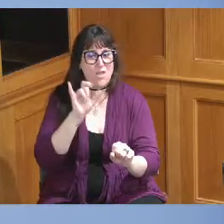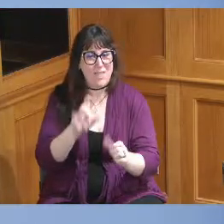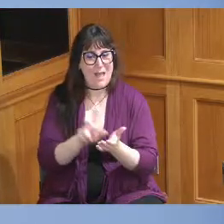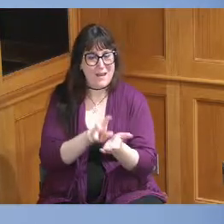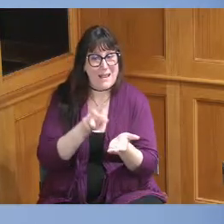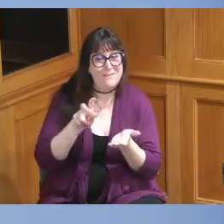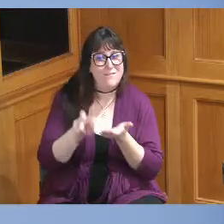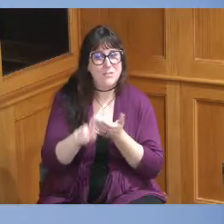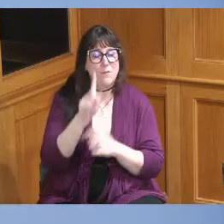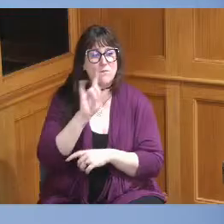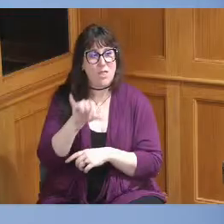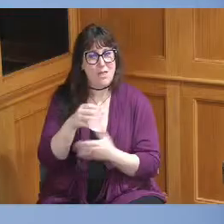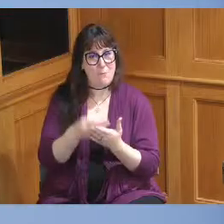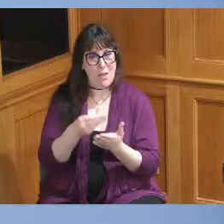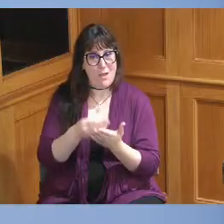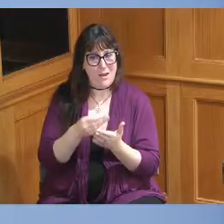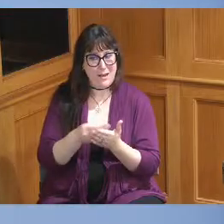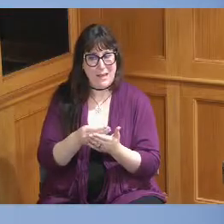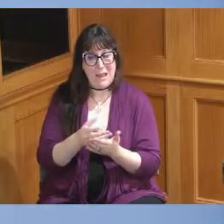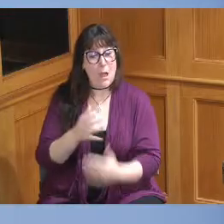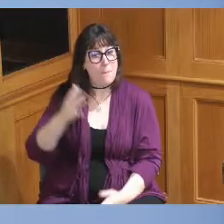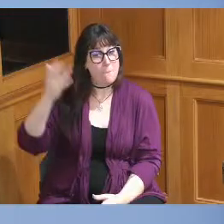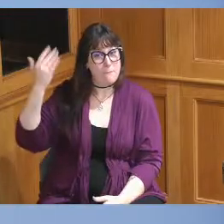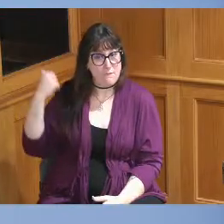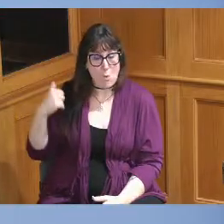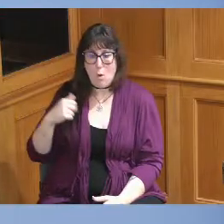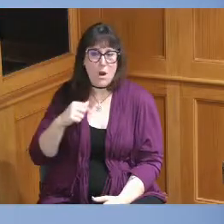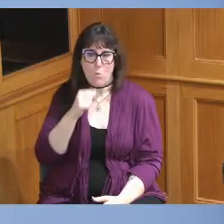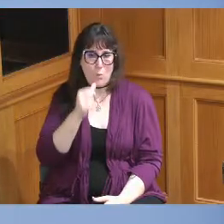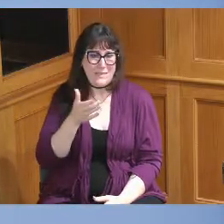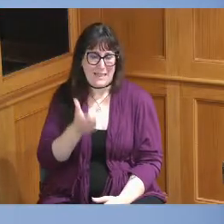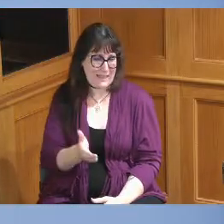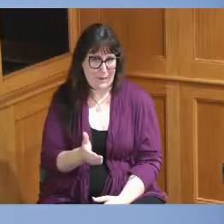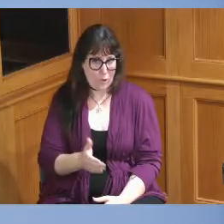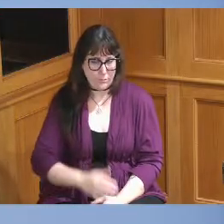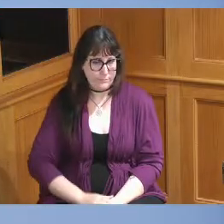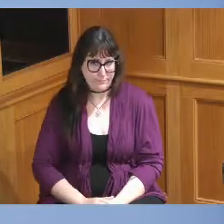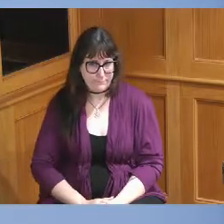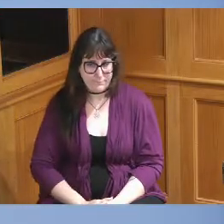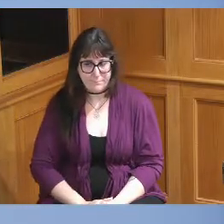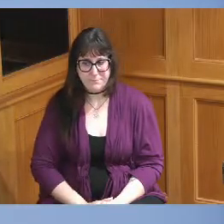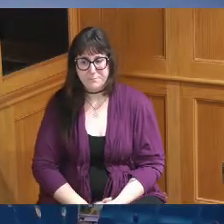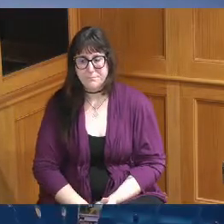is making, and it's something that did not exist in the current lease. Next one.